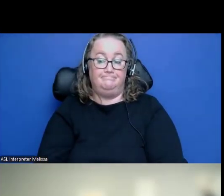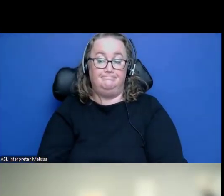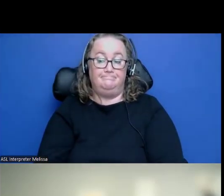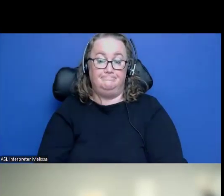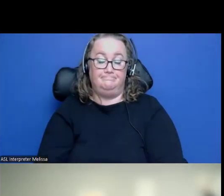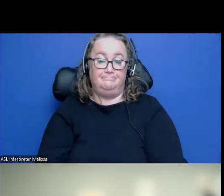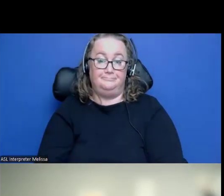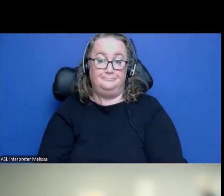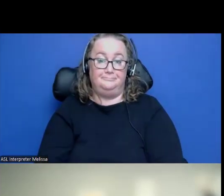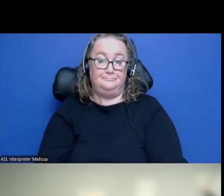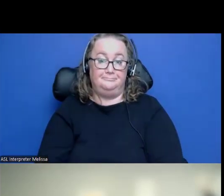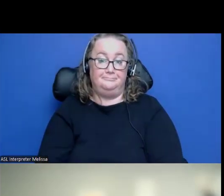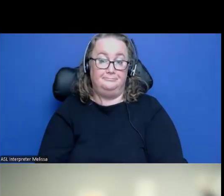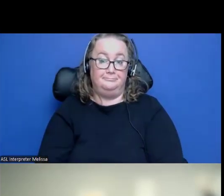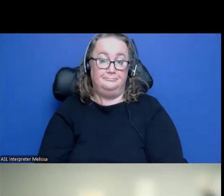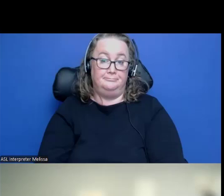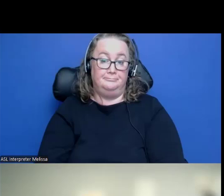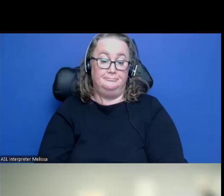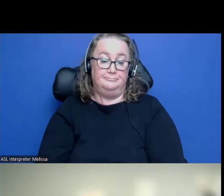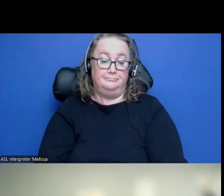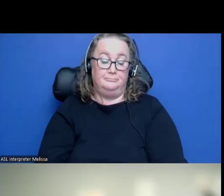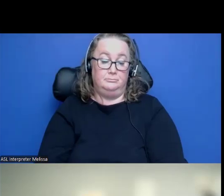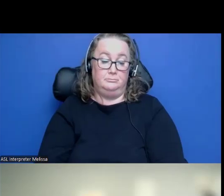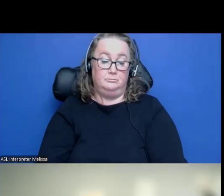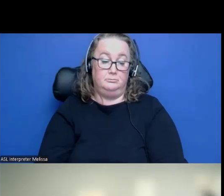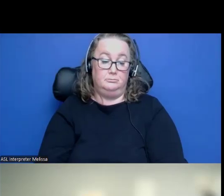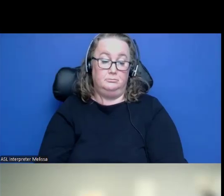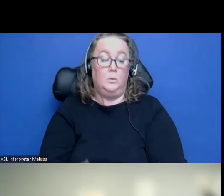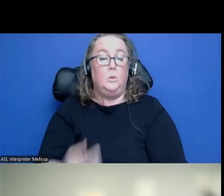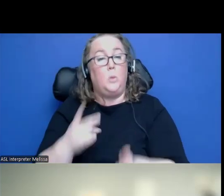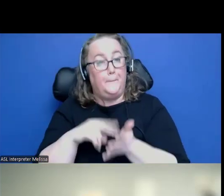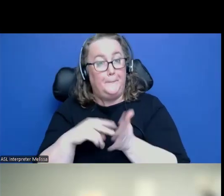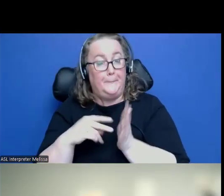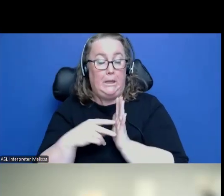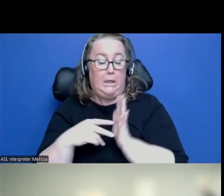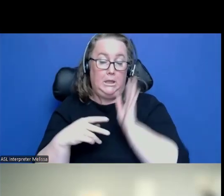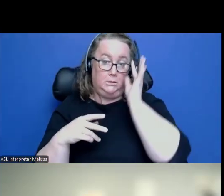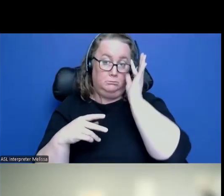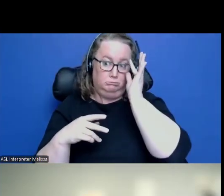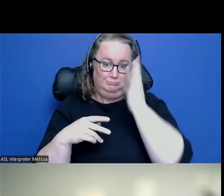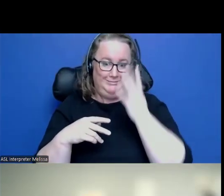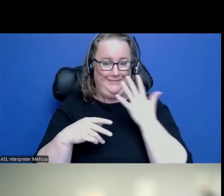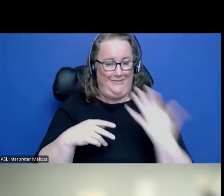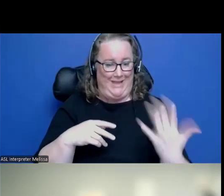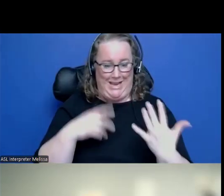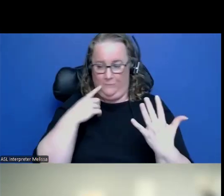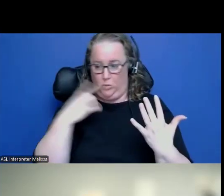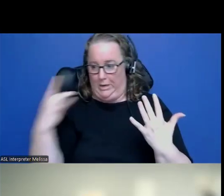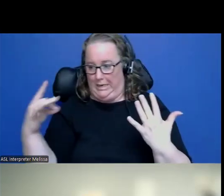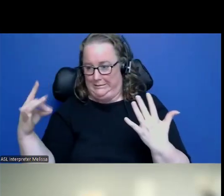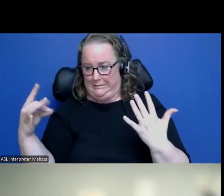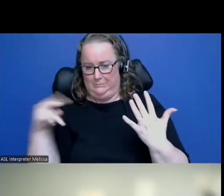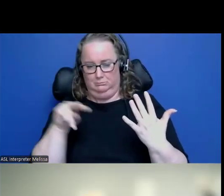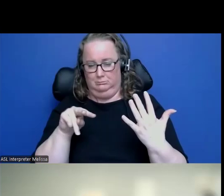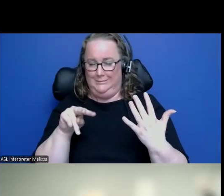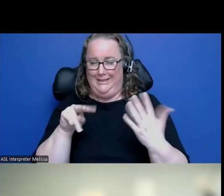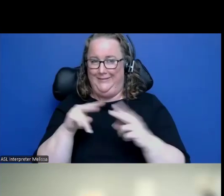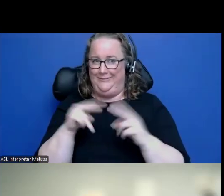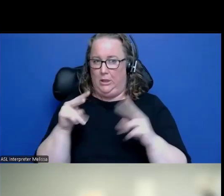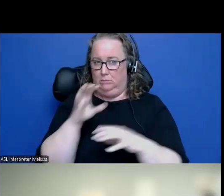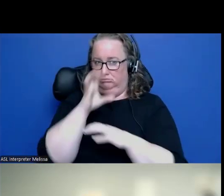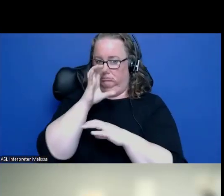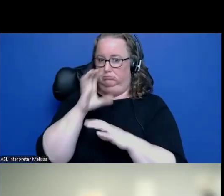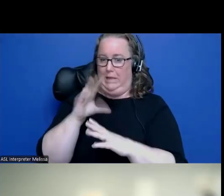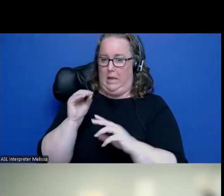environment that can be seen as highly correctional and also very